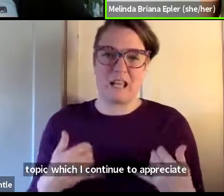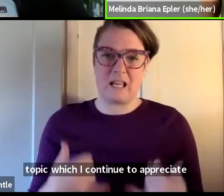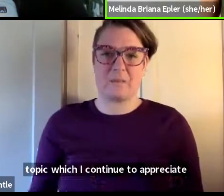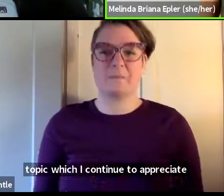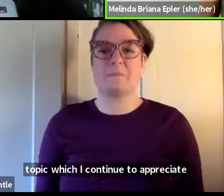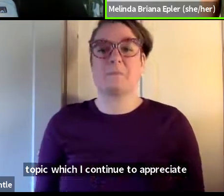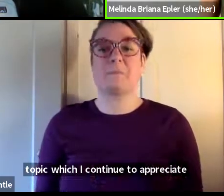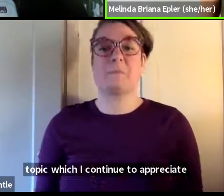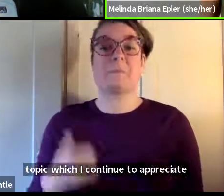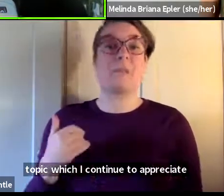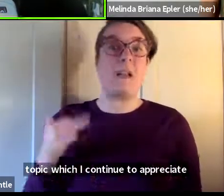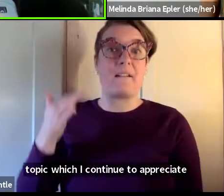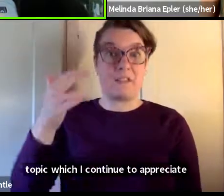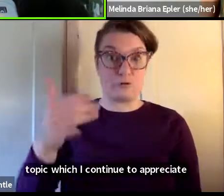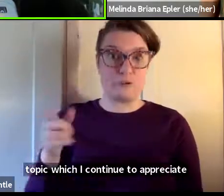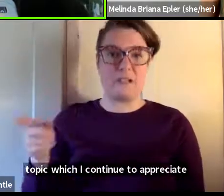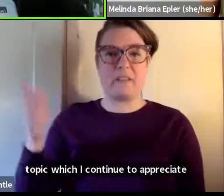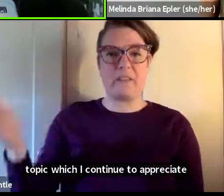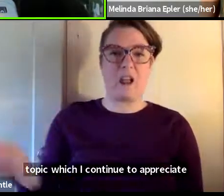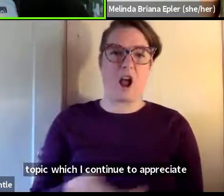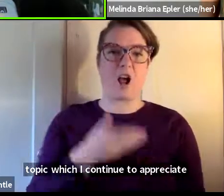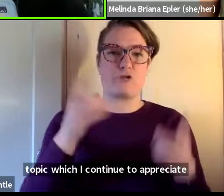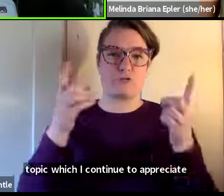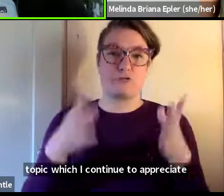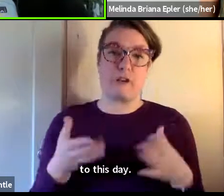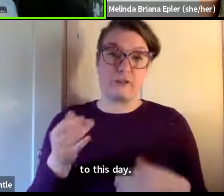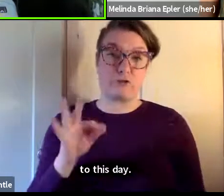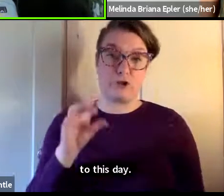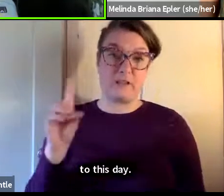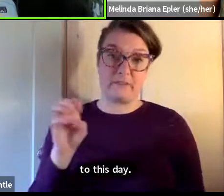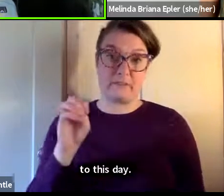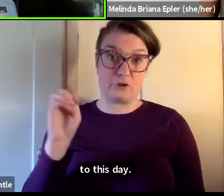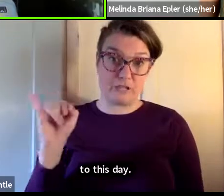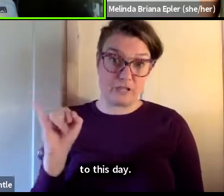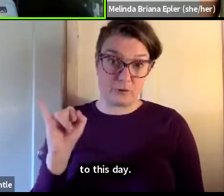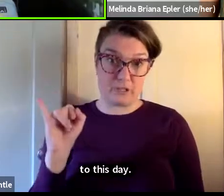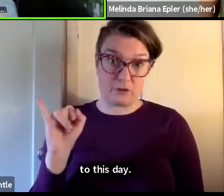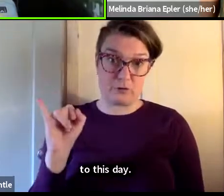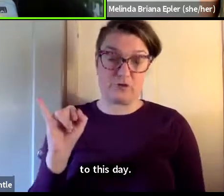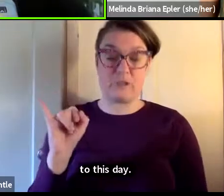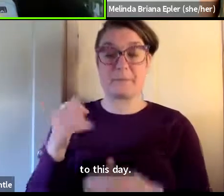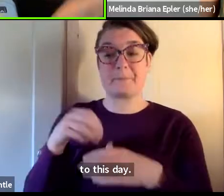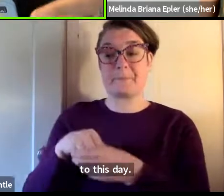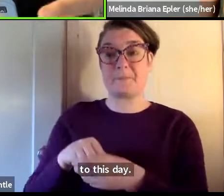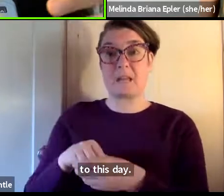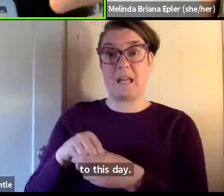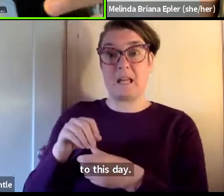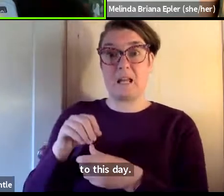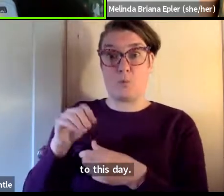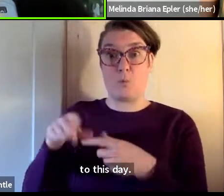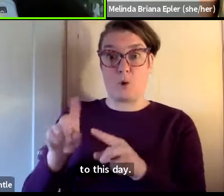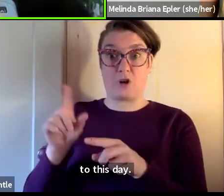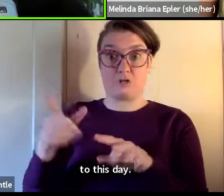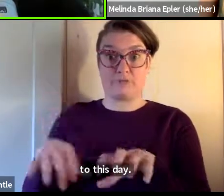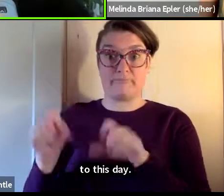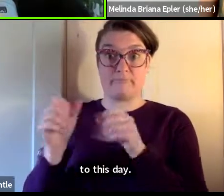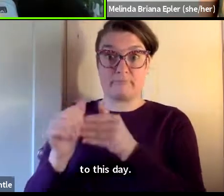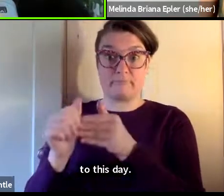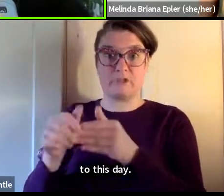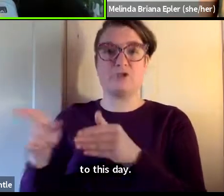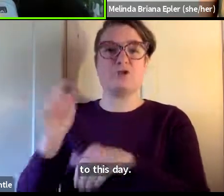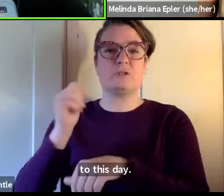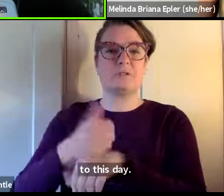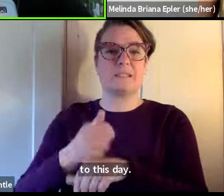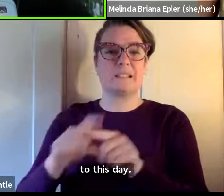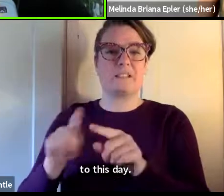Eventually they hired a director of diversity and inclusion, and under her leadership, she introduced employee resource